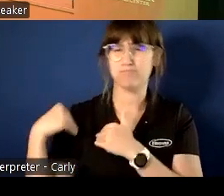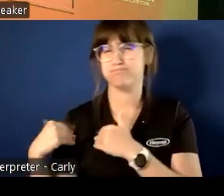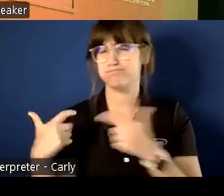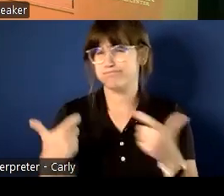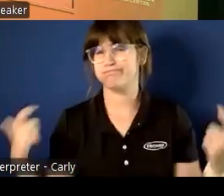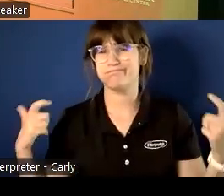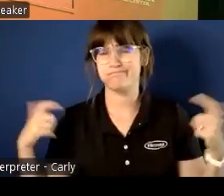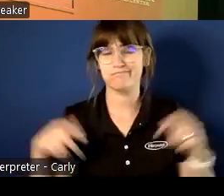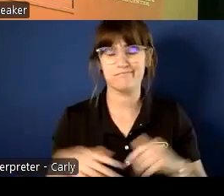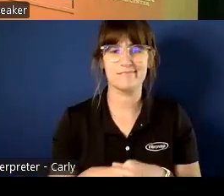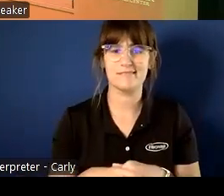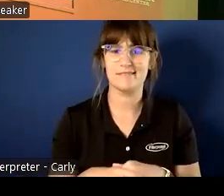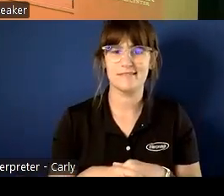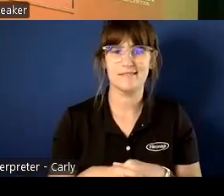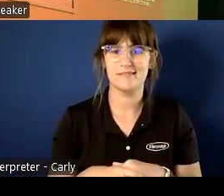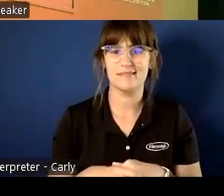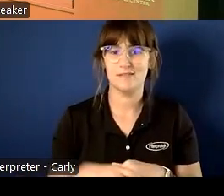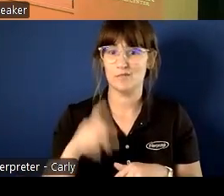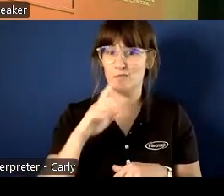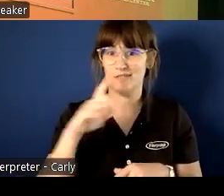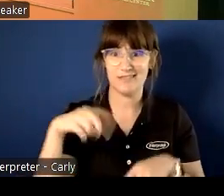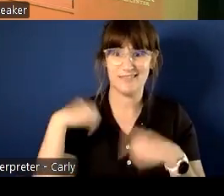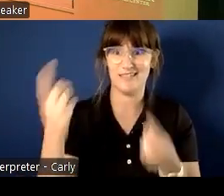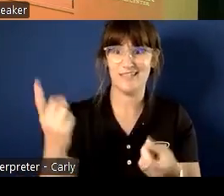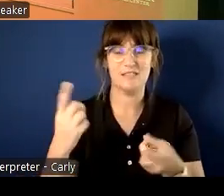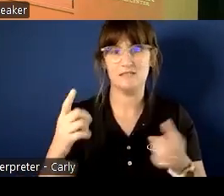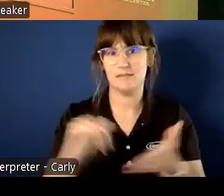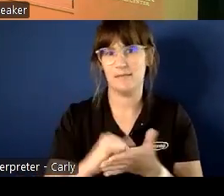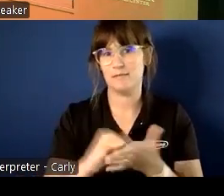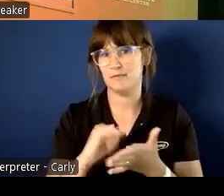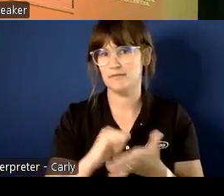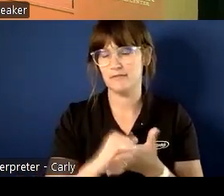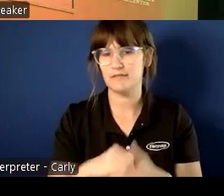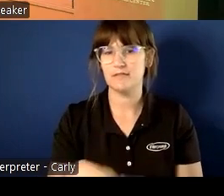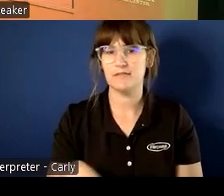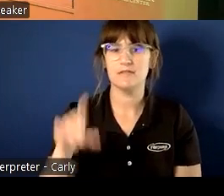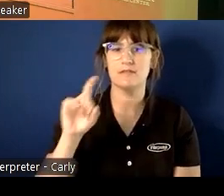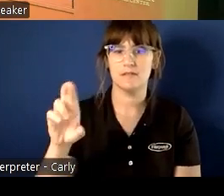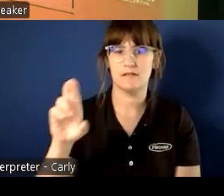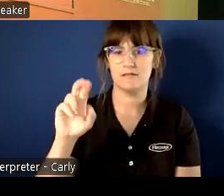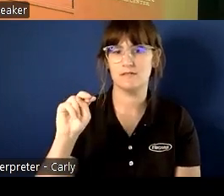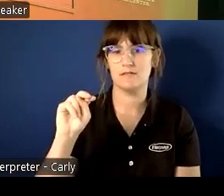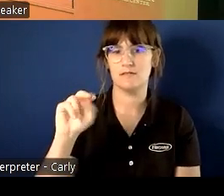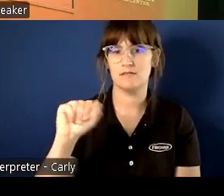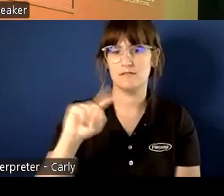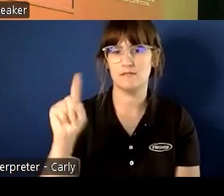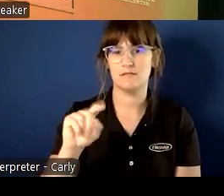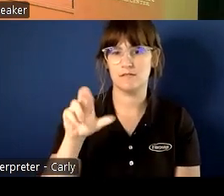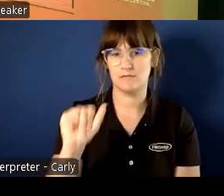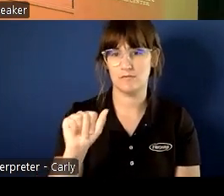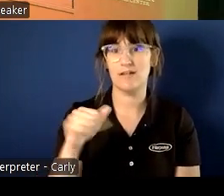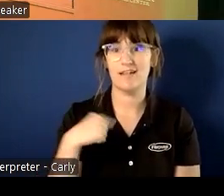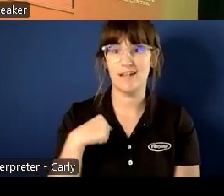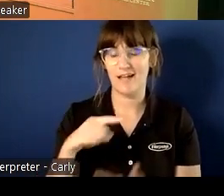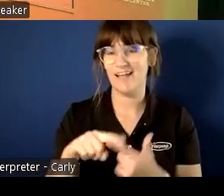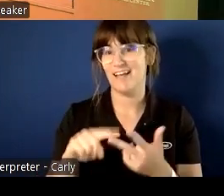been possible since then. So Dr. Nazra and I and Ann Cornell,